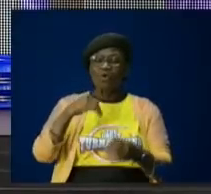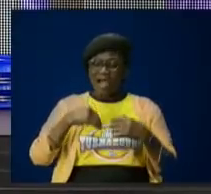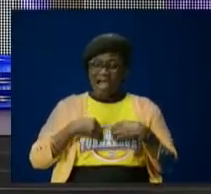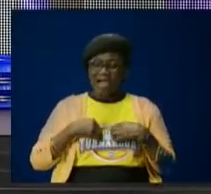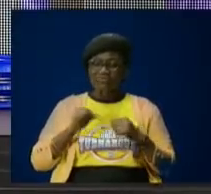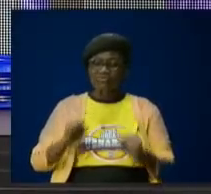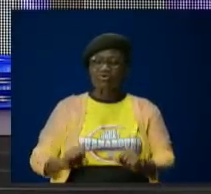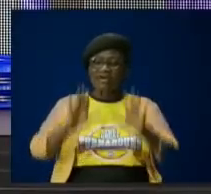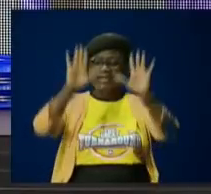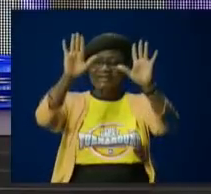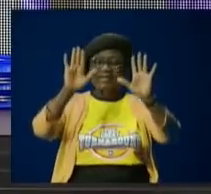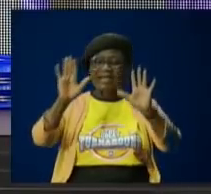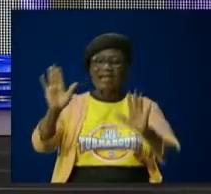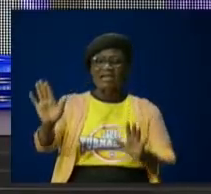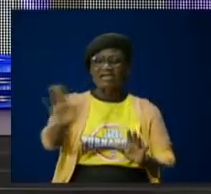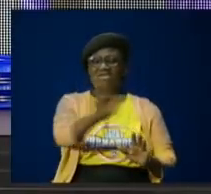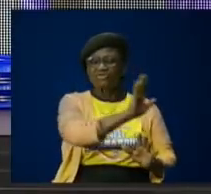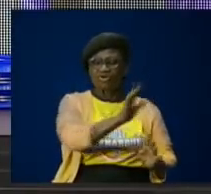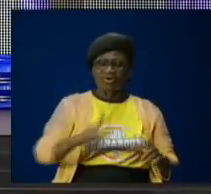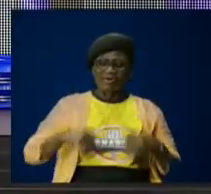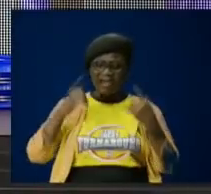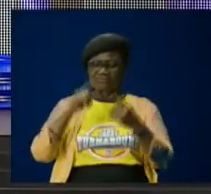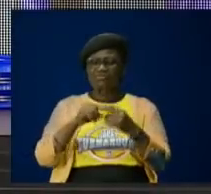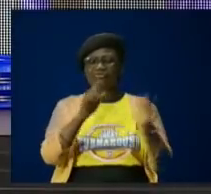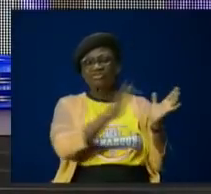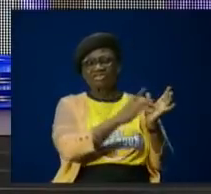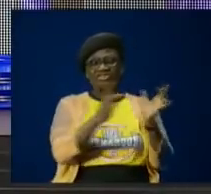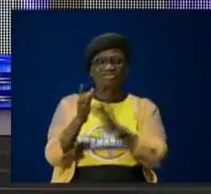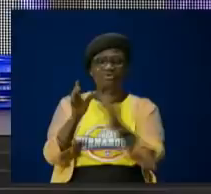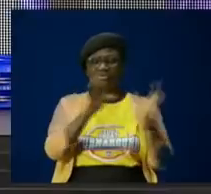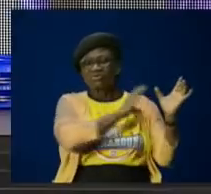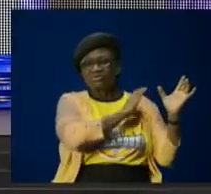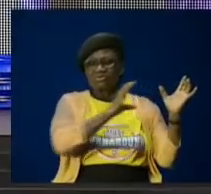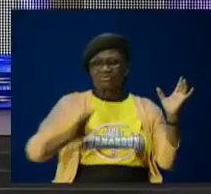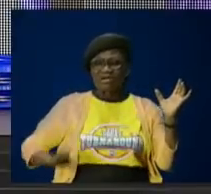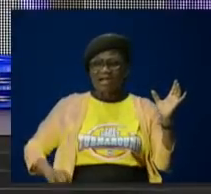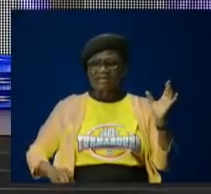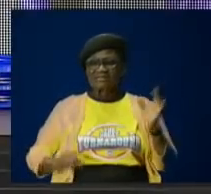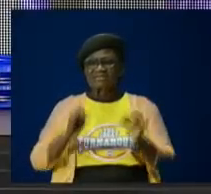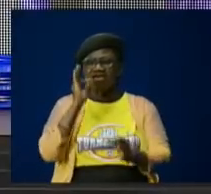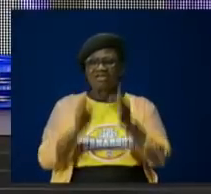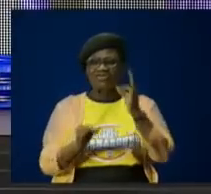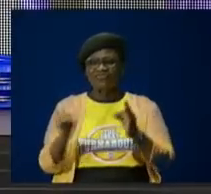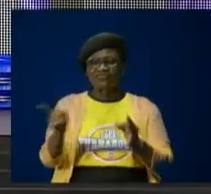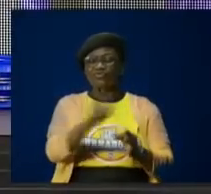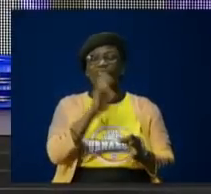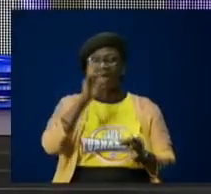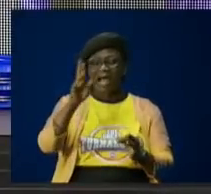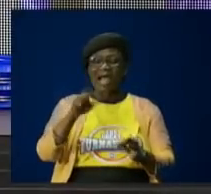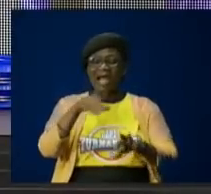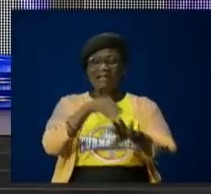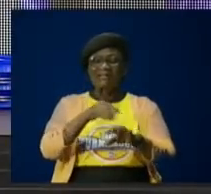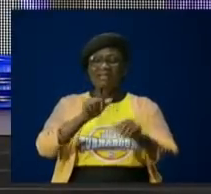to Jesus Christ, if you are at the altar in any of the